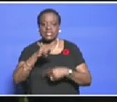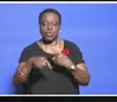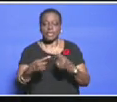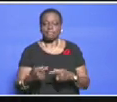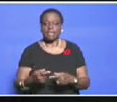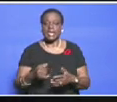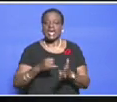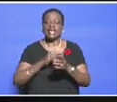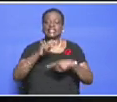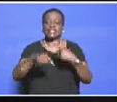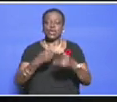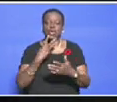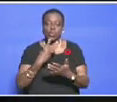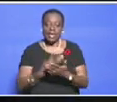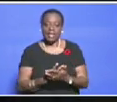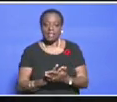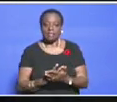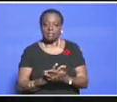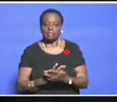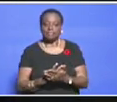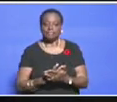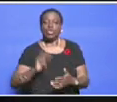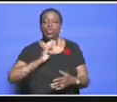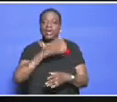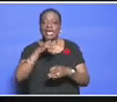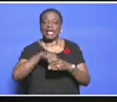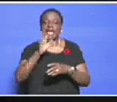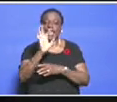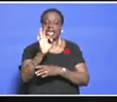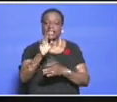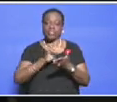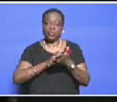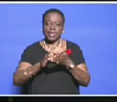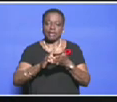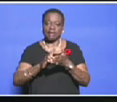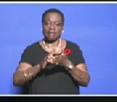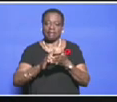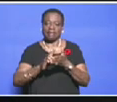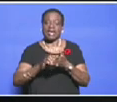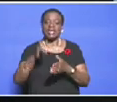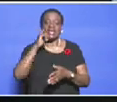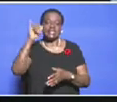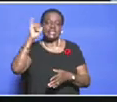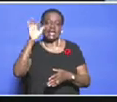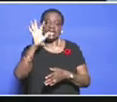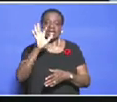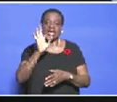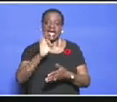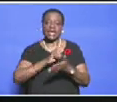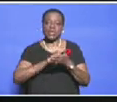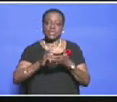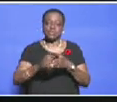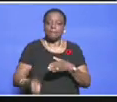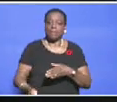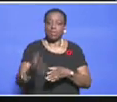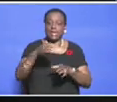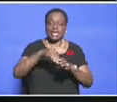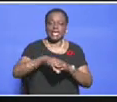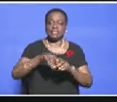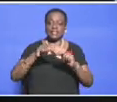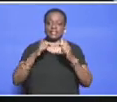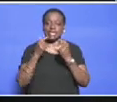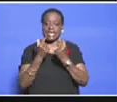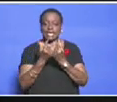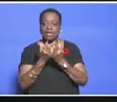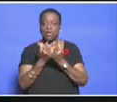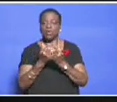going well. We're in our ninth week. Yesterday made 9 weeks since we were bowling in this league. And we're